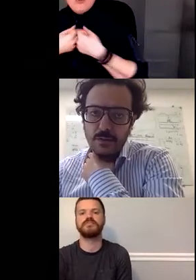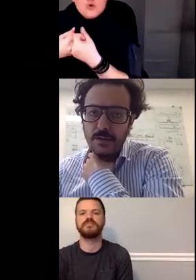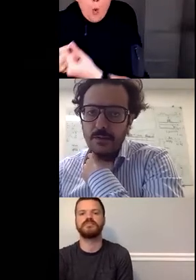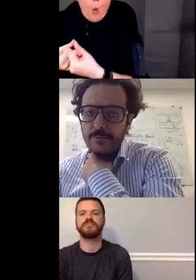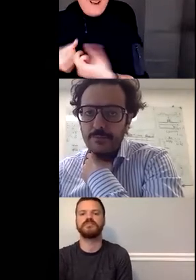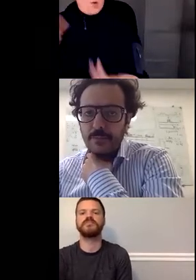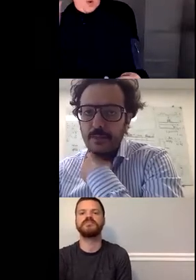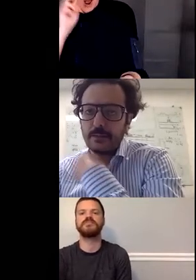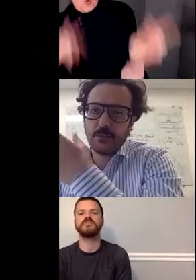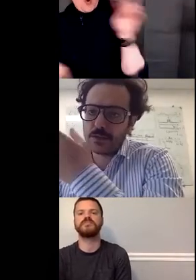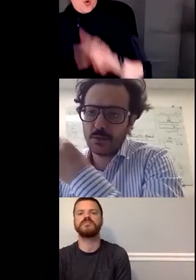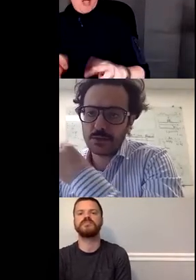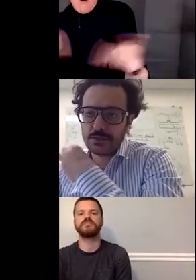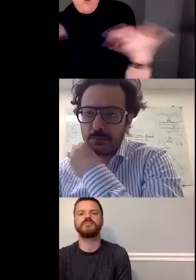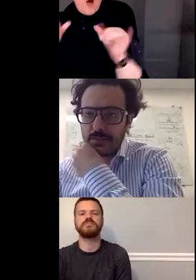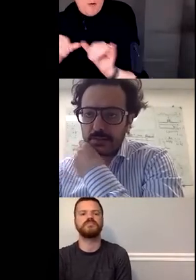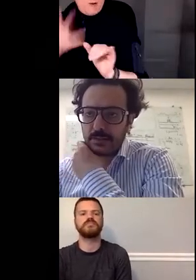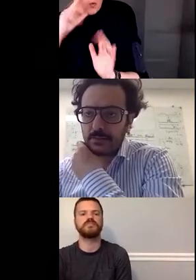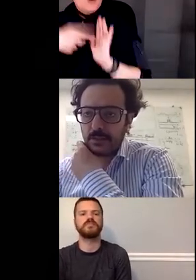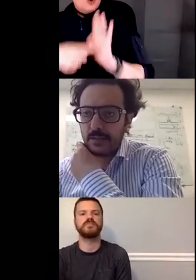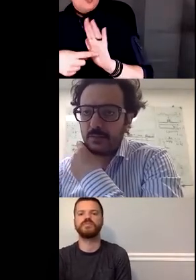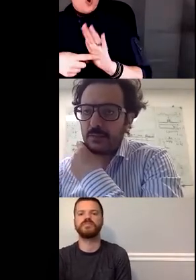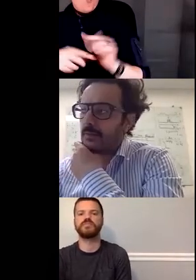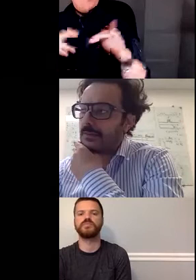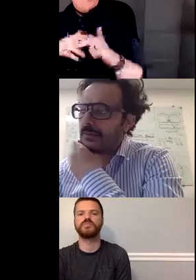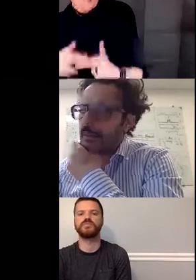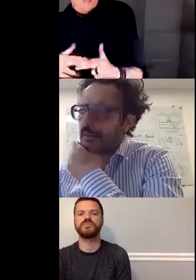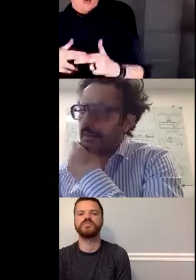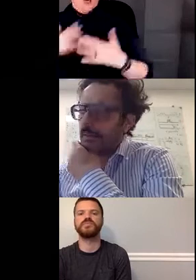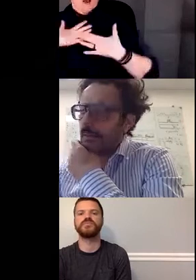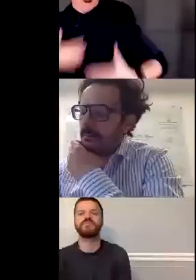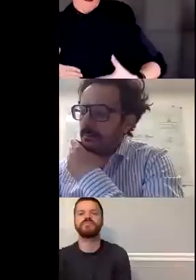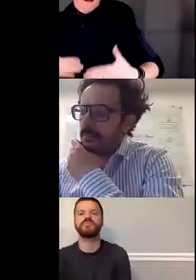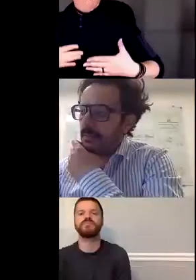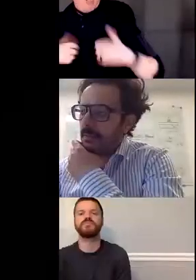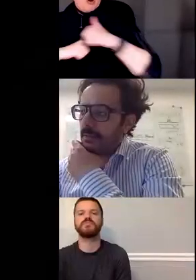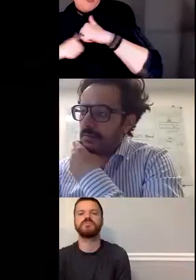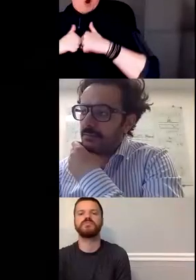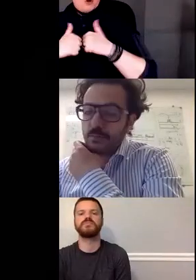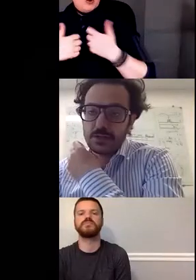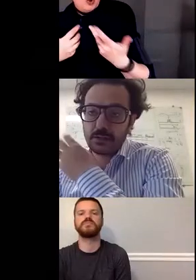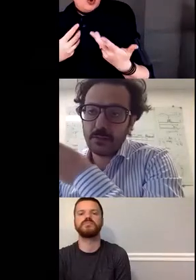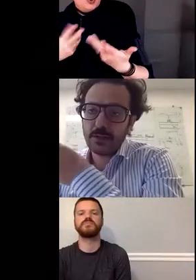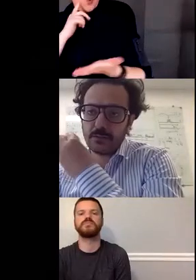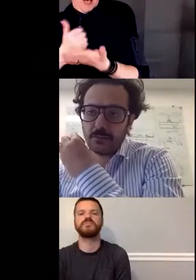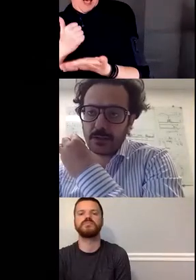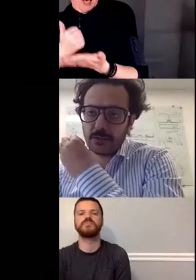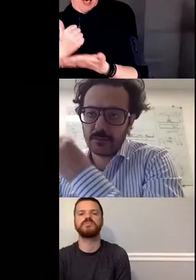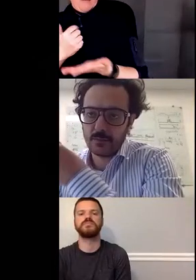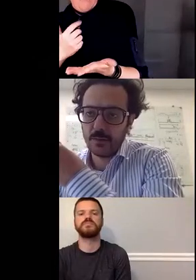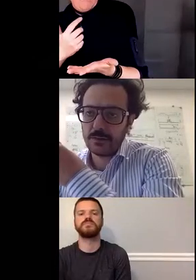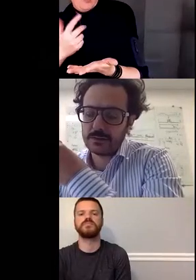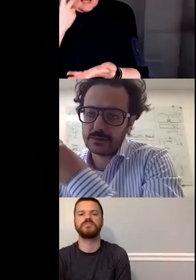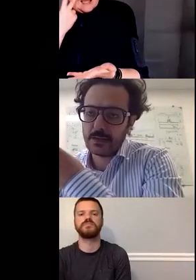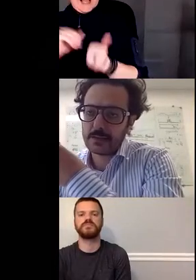So, and I will show just the basic slide on anatomy that there is information coming to the brain